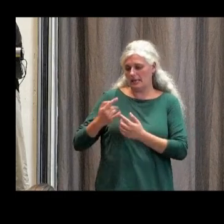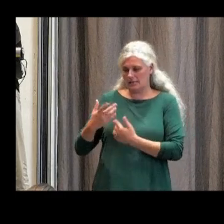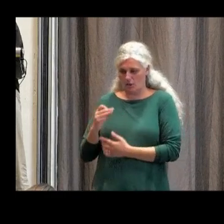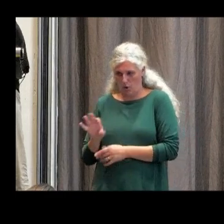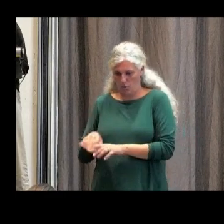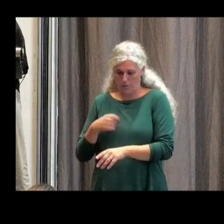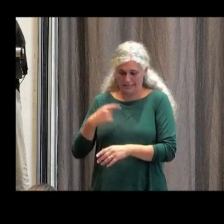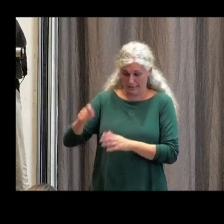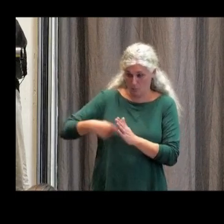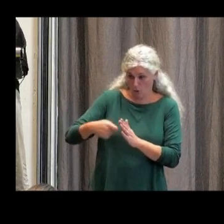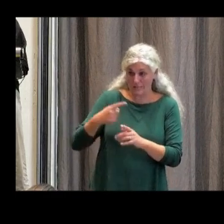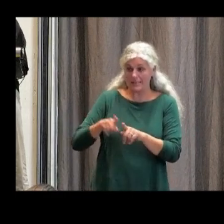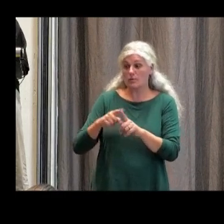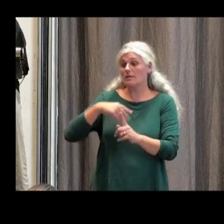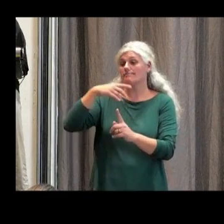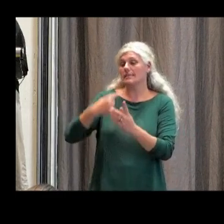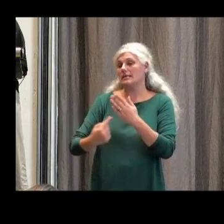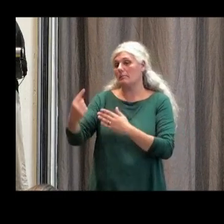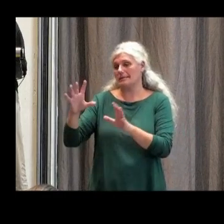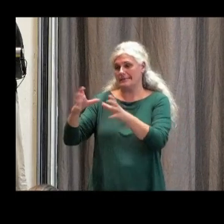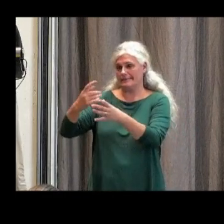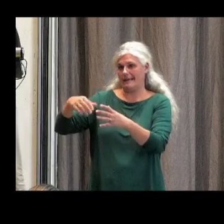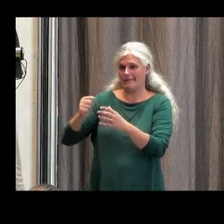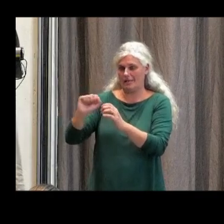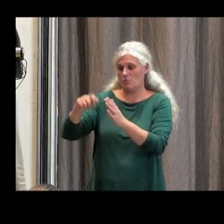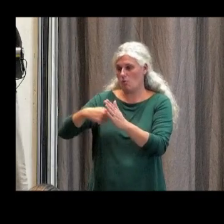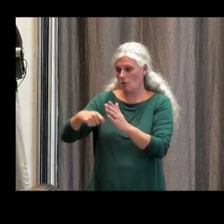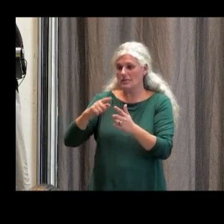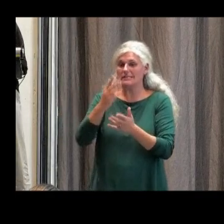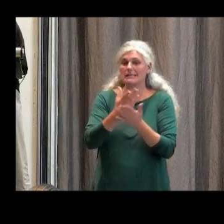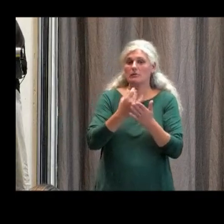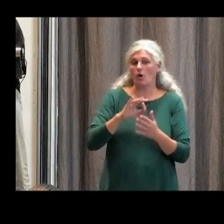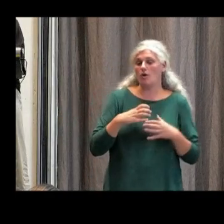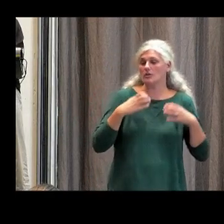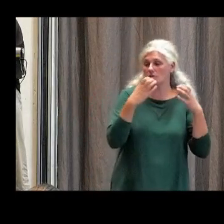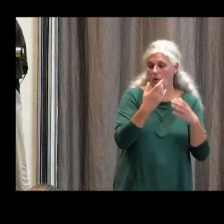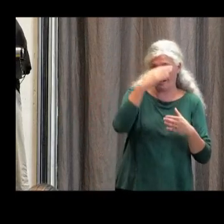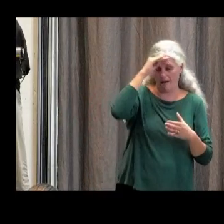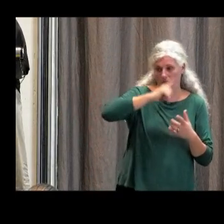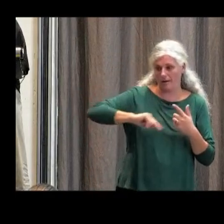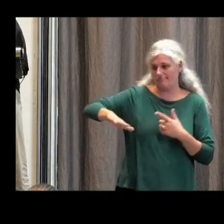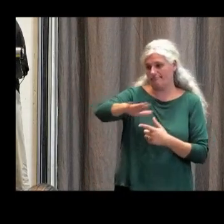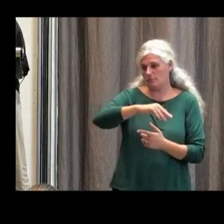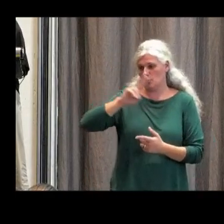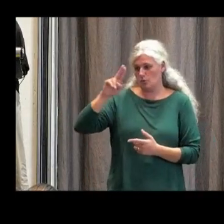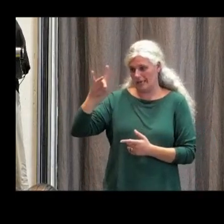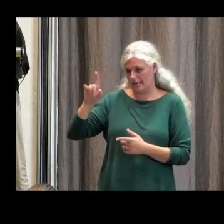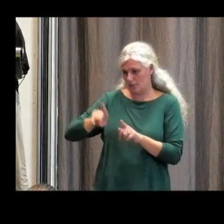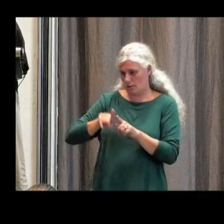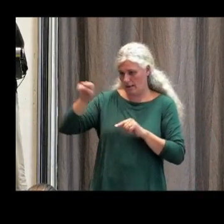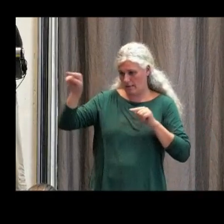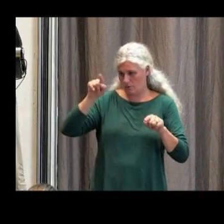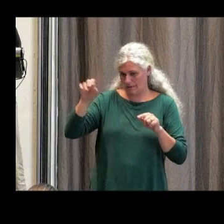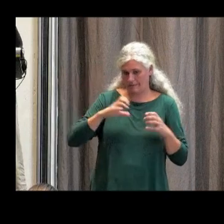have in their project independently, and this is with some of the dog charities both in Ireland and across the UK, is that